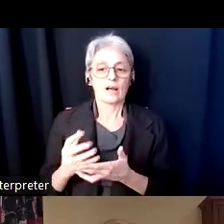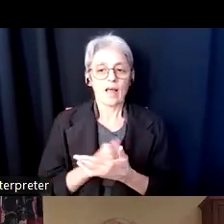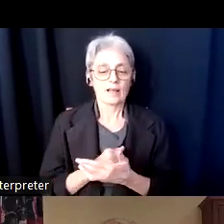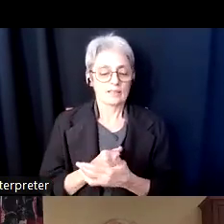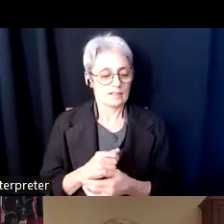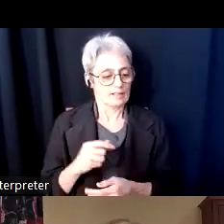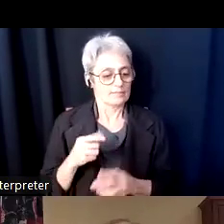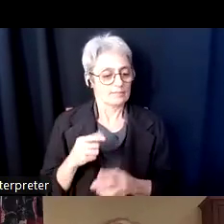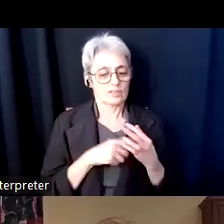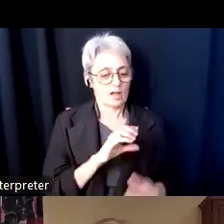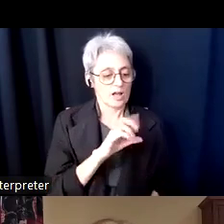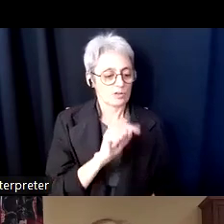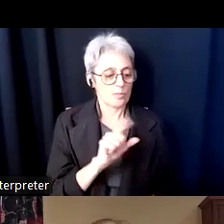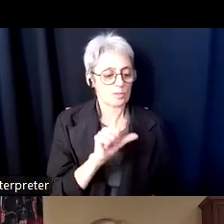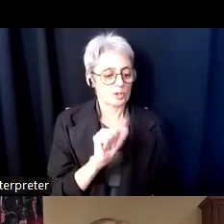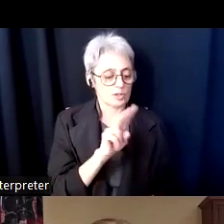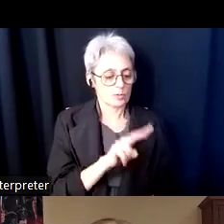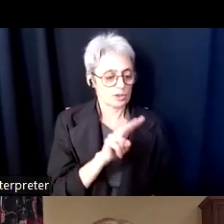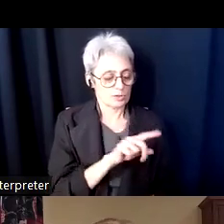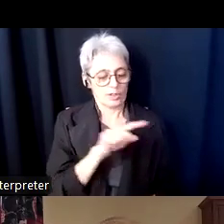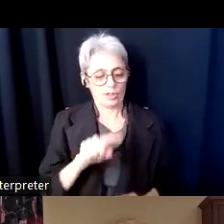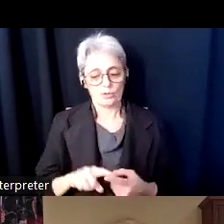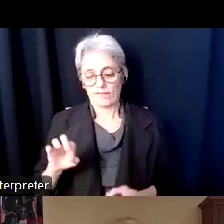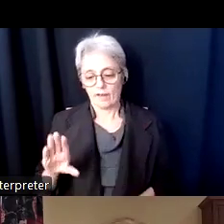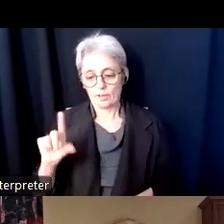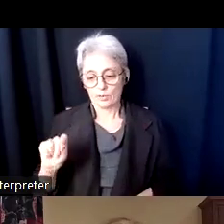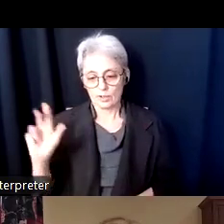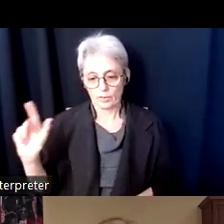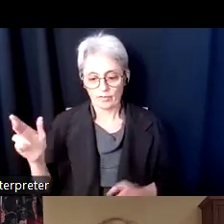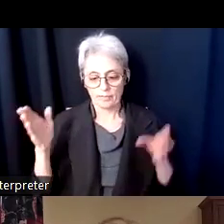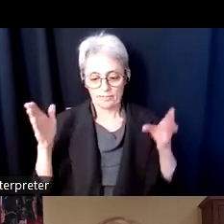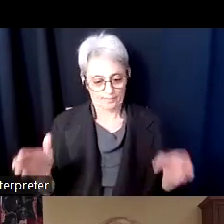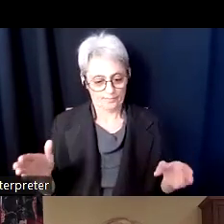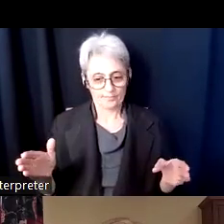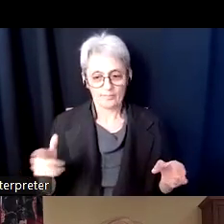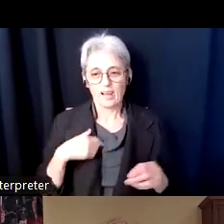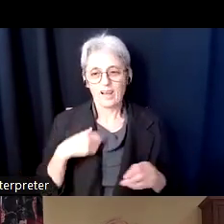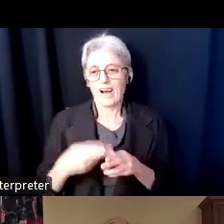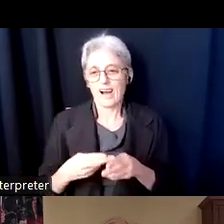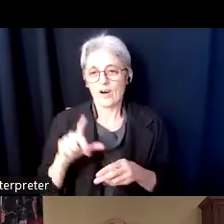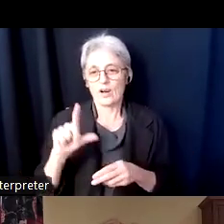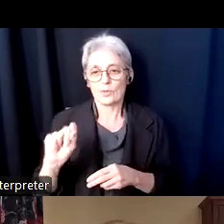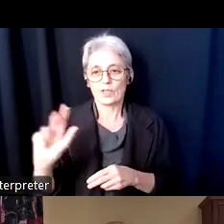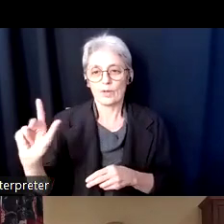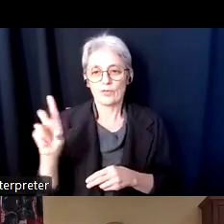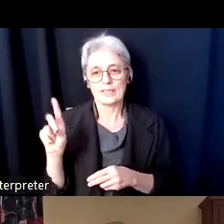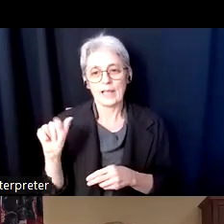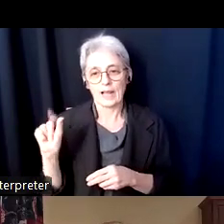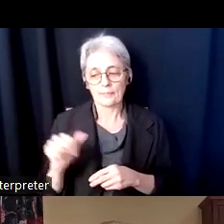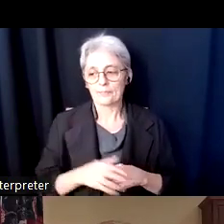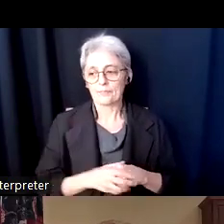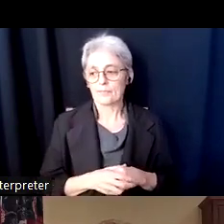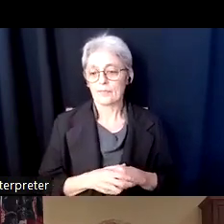October 2022 through February 2023. So I generally refer to it as the 2023 data. We collected this